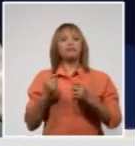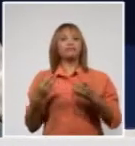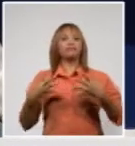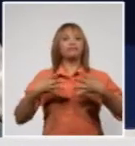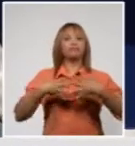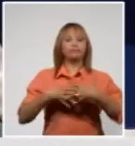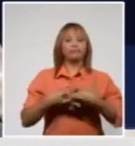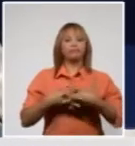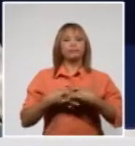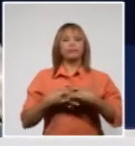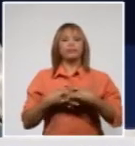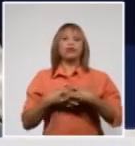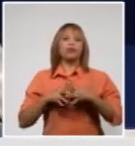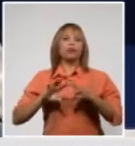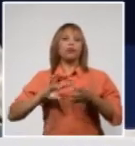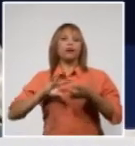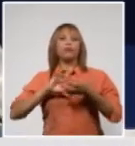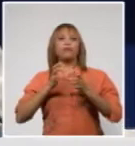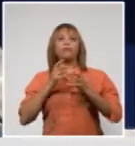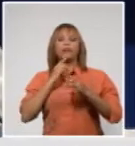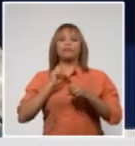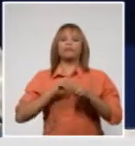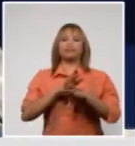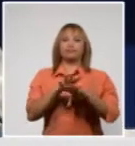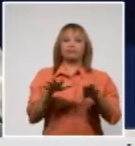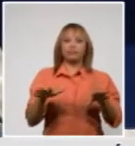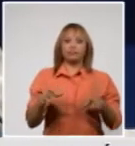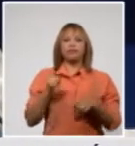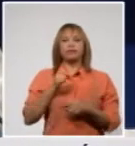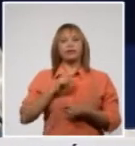131 from Artemisa, the most,